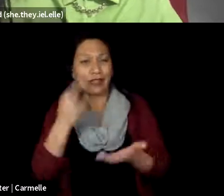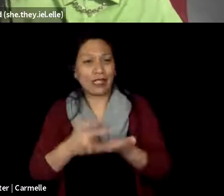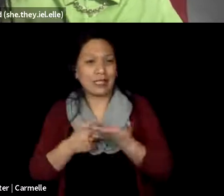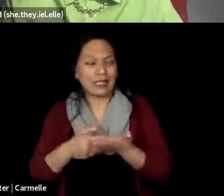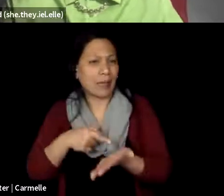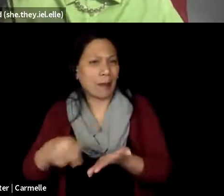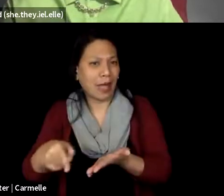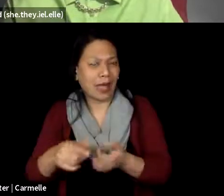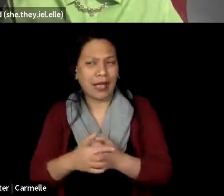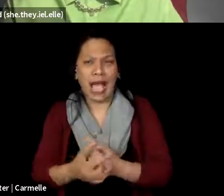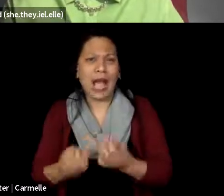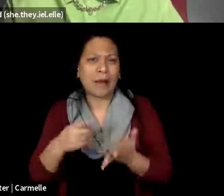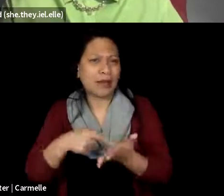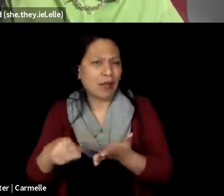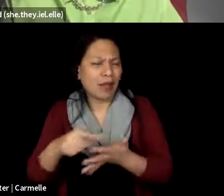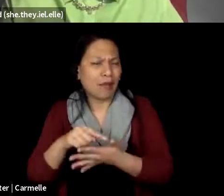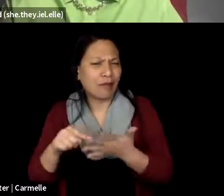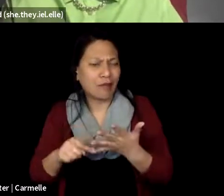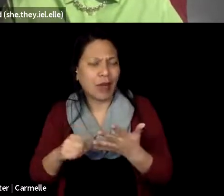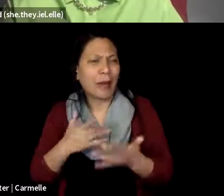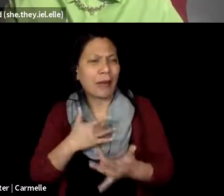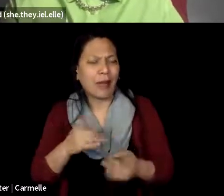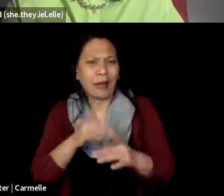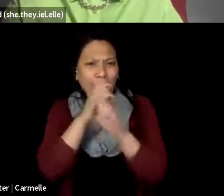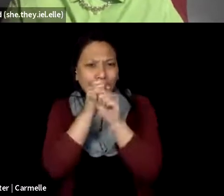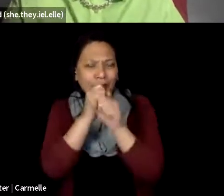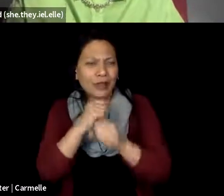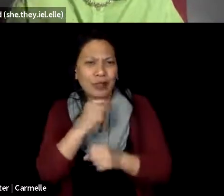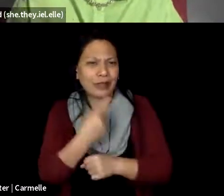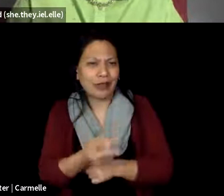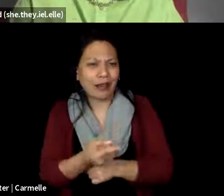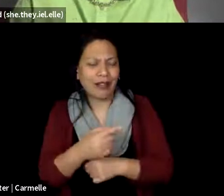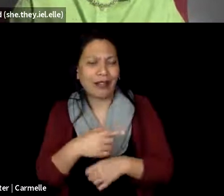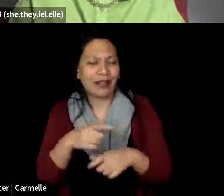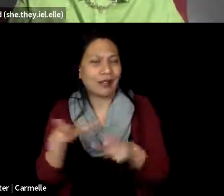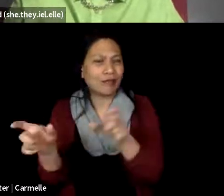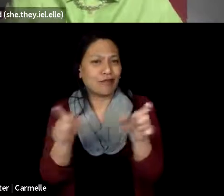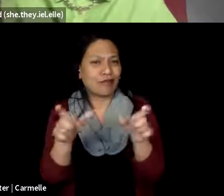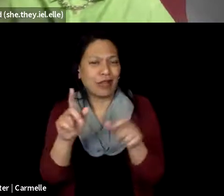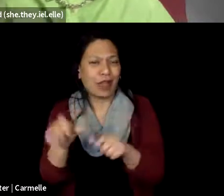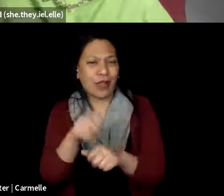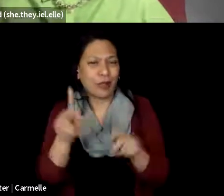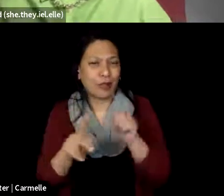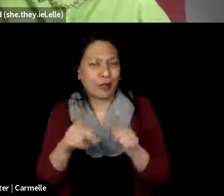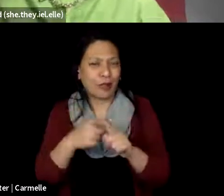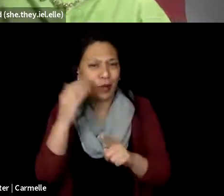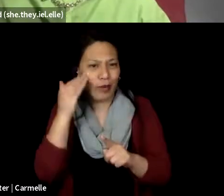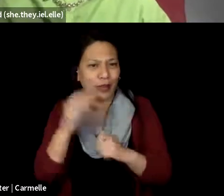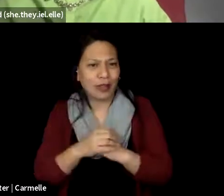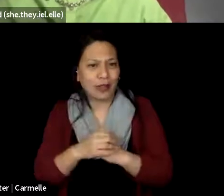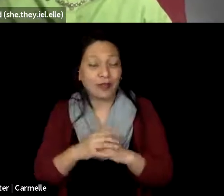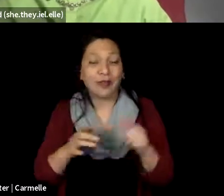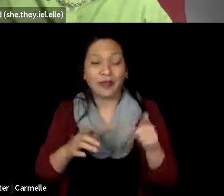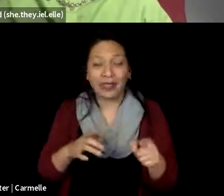So that's something that I'm thinking about. End of thought. Yolanda speaking. Yeah, I think fee transparency is